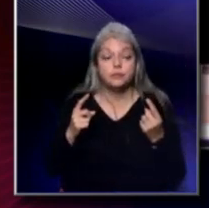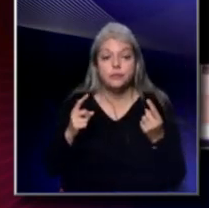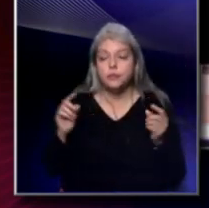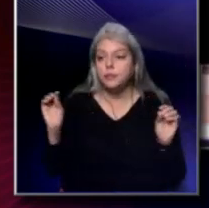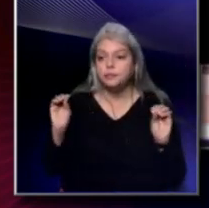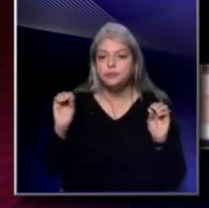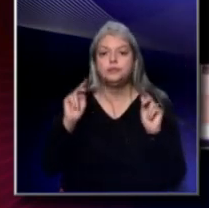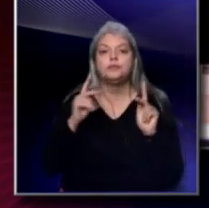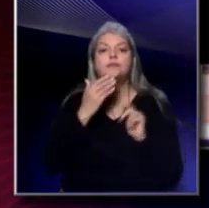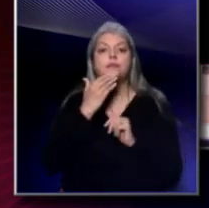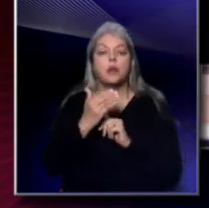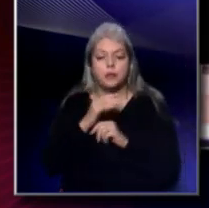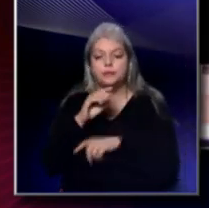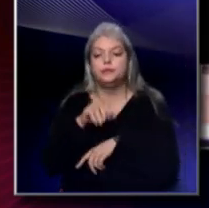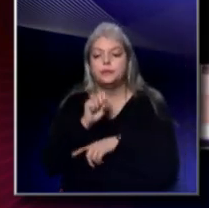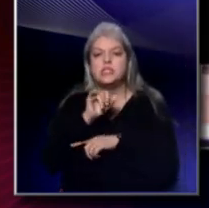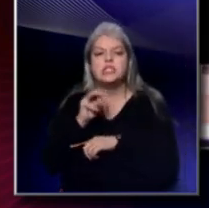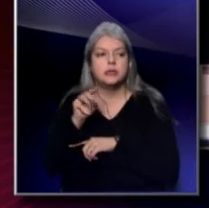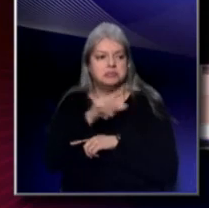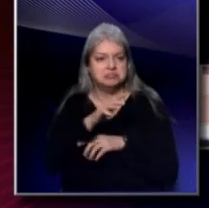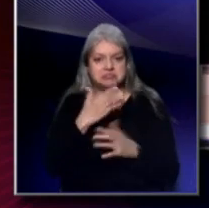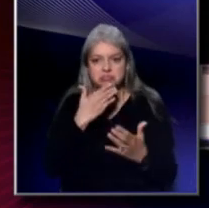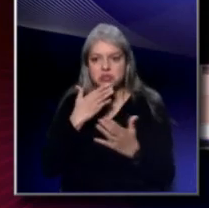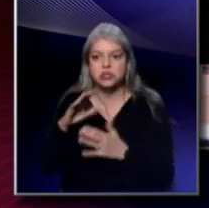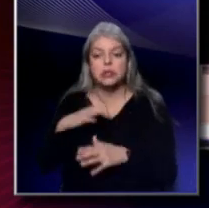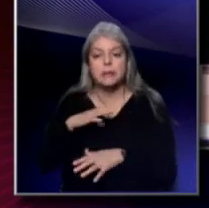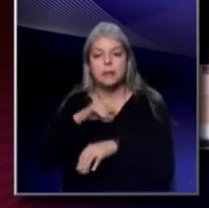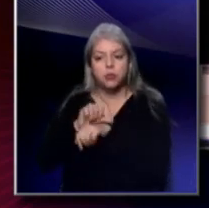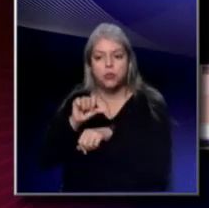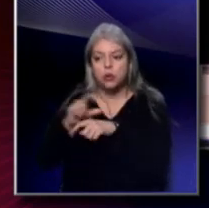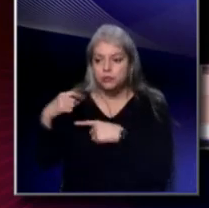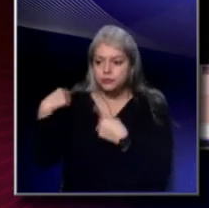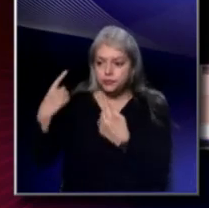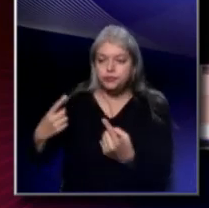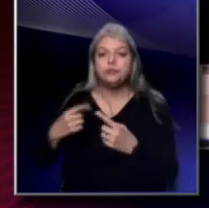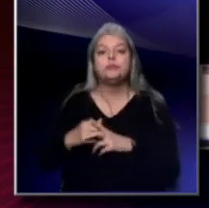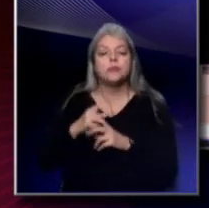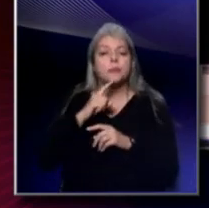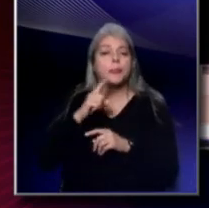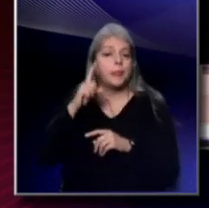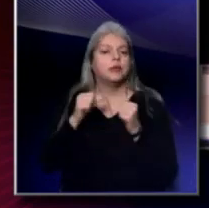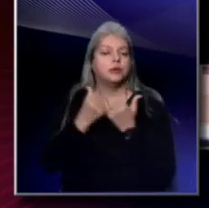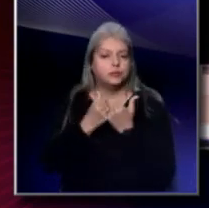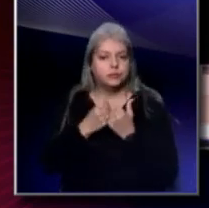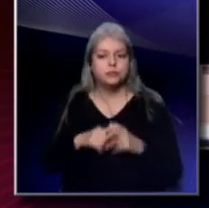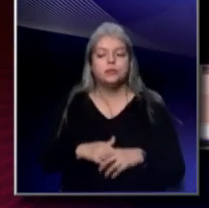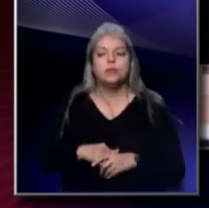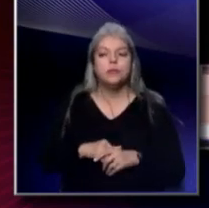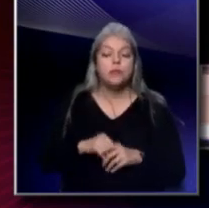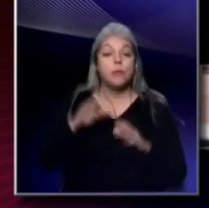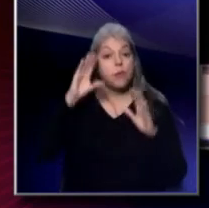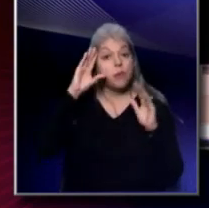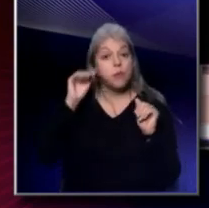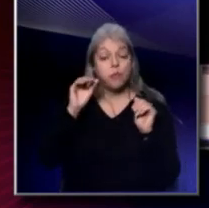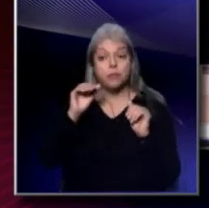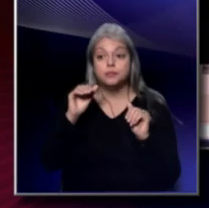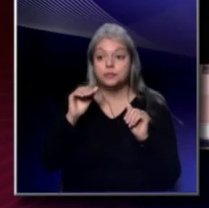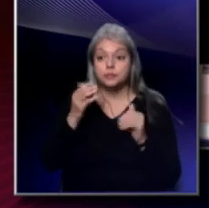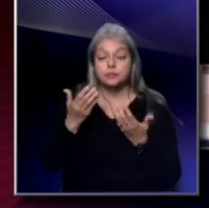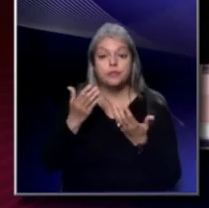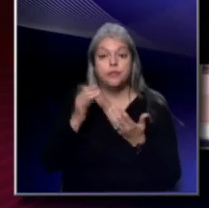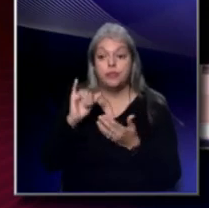Okay, thank you, everybody. And I very much appreciate the committee's work on this, and I think it's a great addition. And hopefully, frankly, that